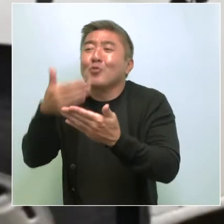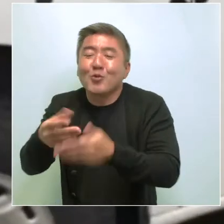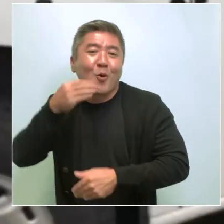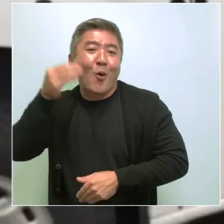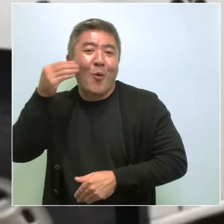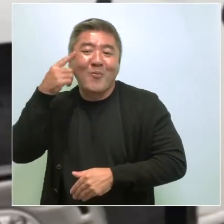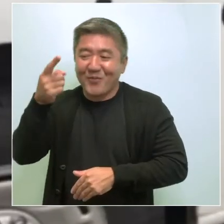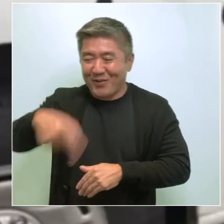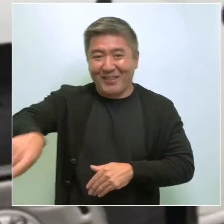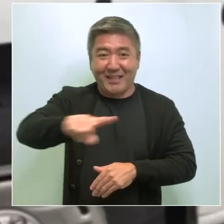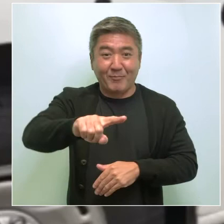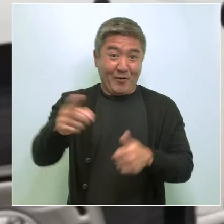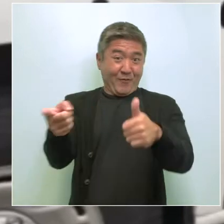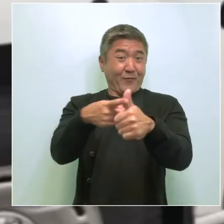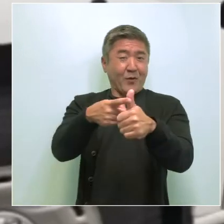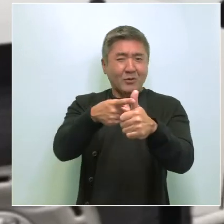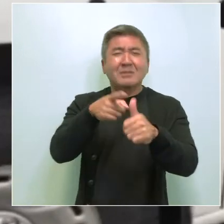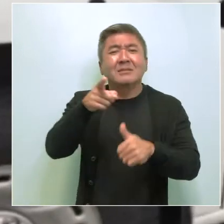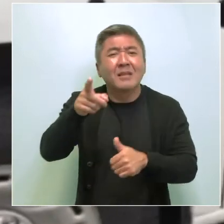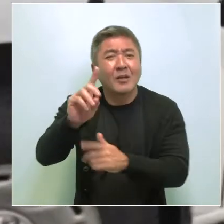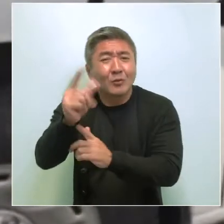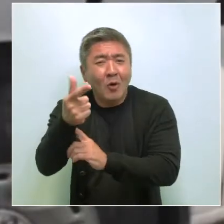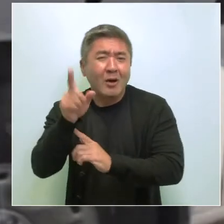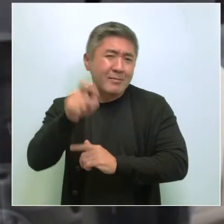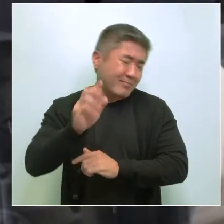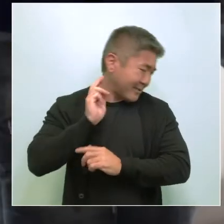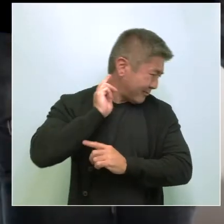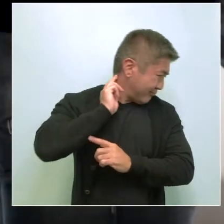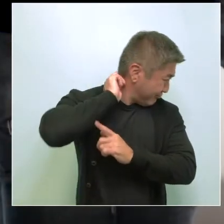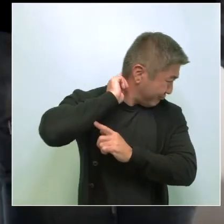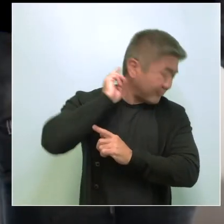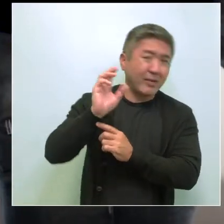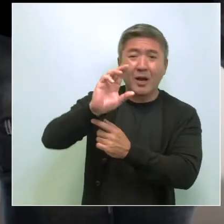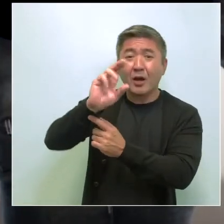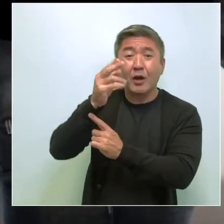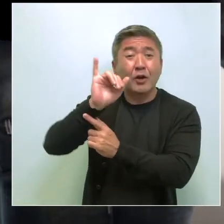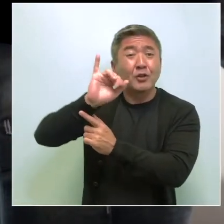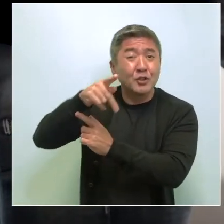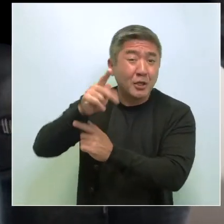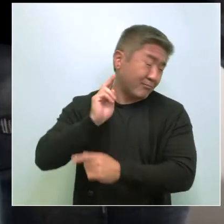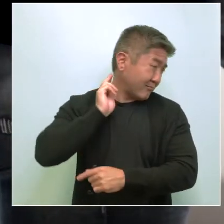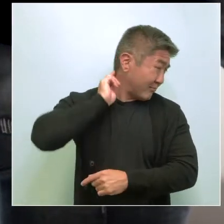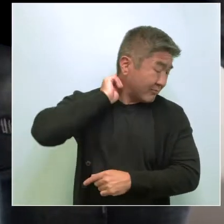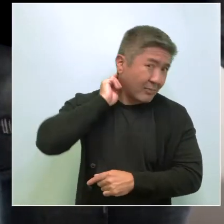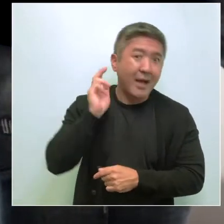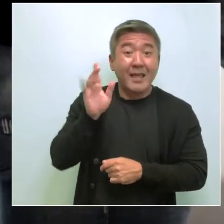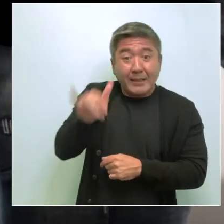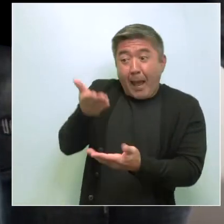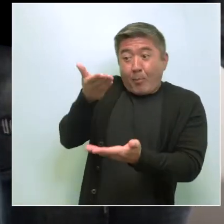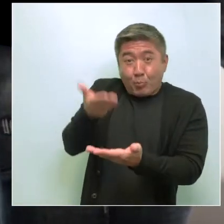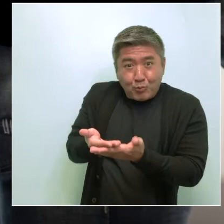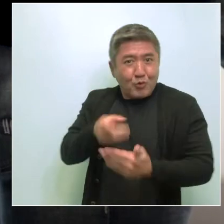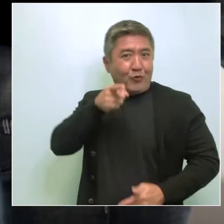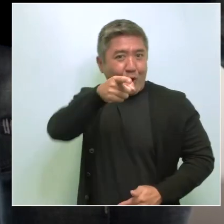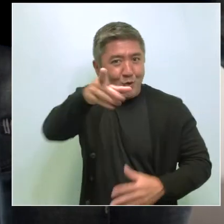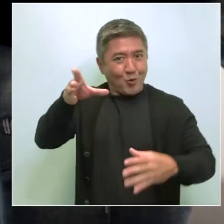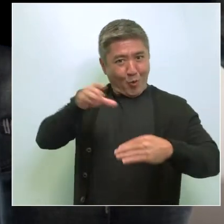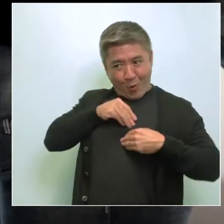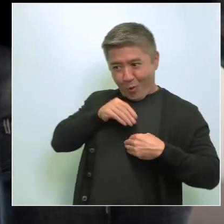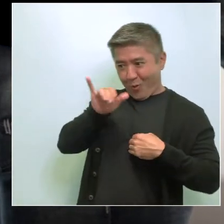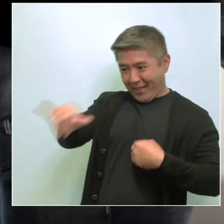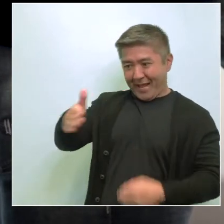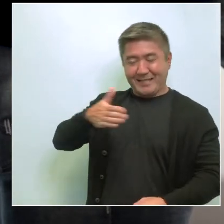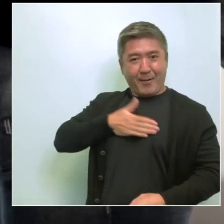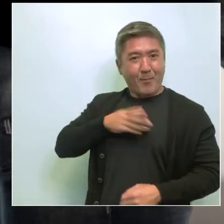them the greatest homes. First of all, absolutely make sure your pet is microchipped. Microchips are embedded in your dog, and it is the absolute ownership